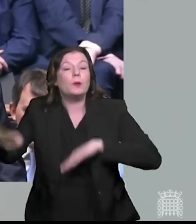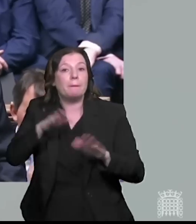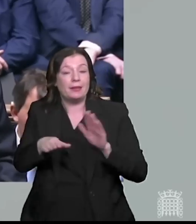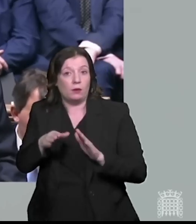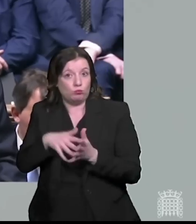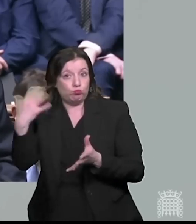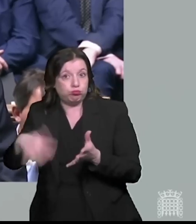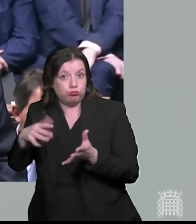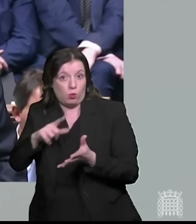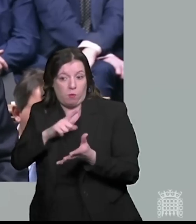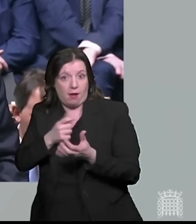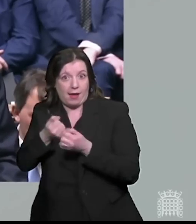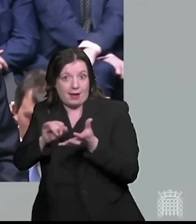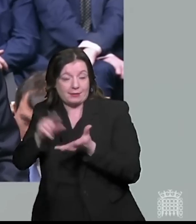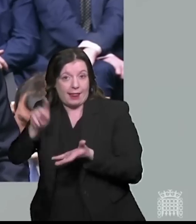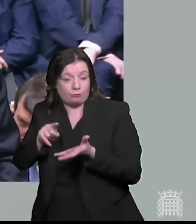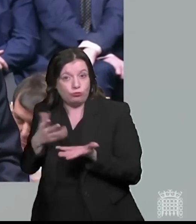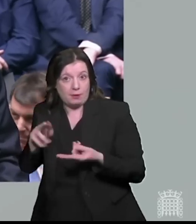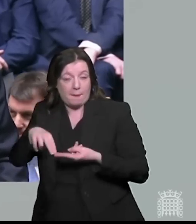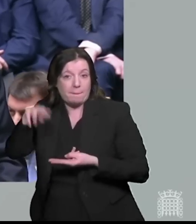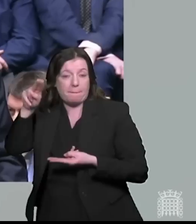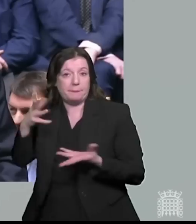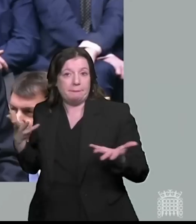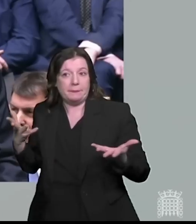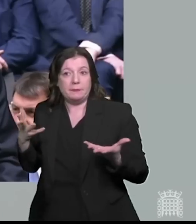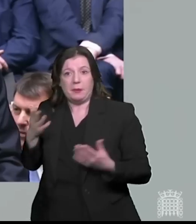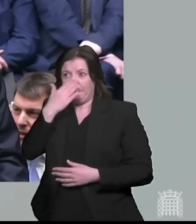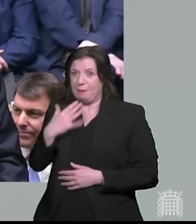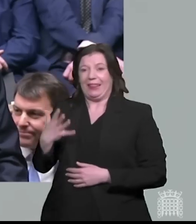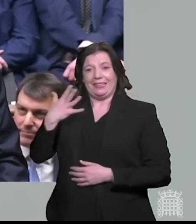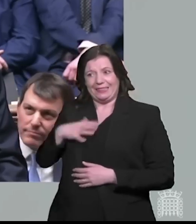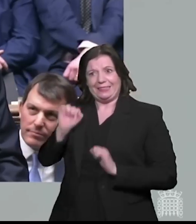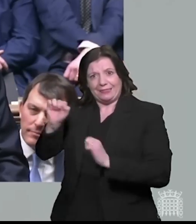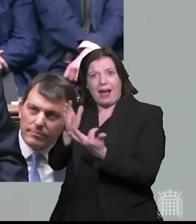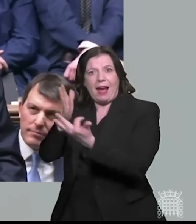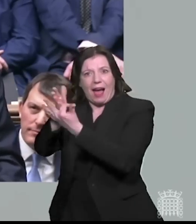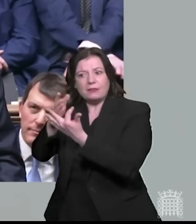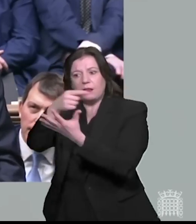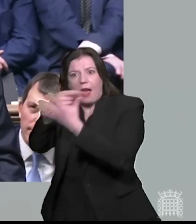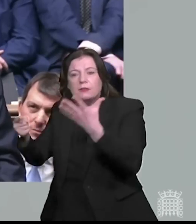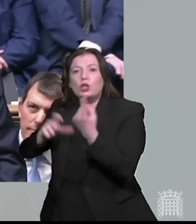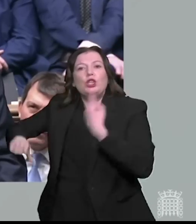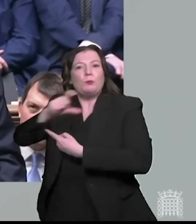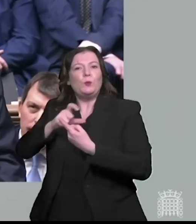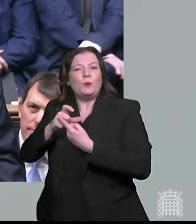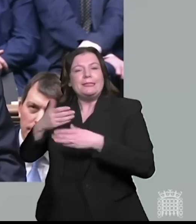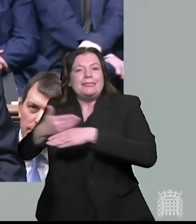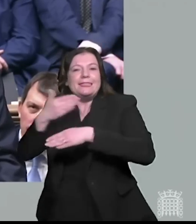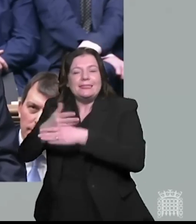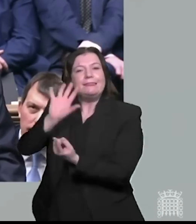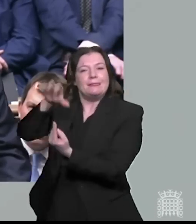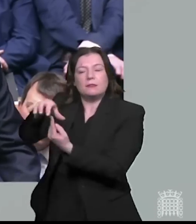When times are tough, such facilities matter even more.